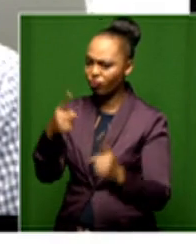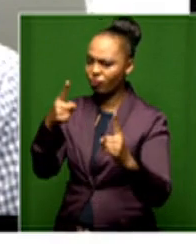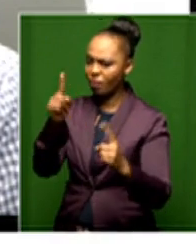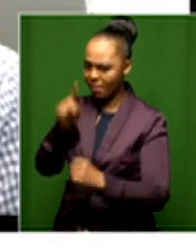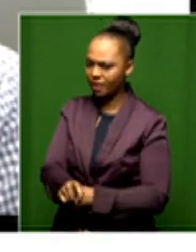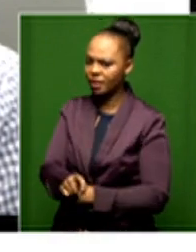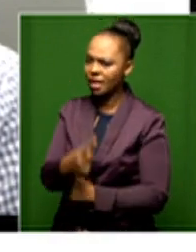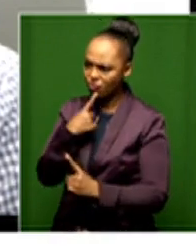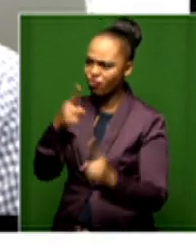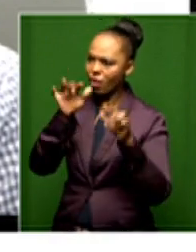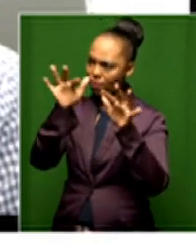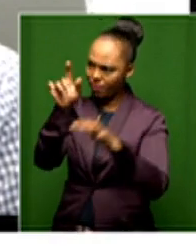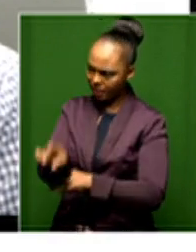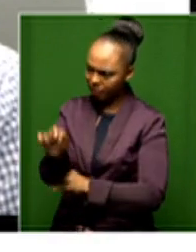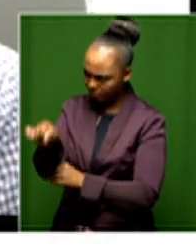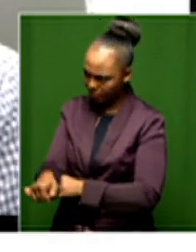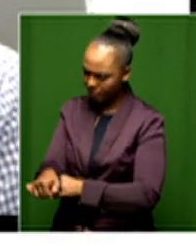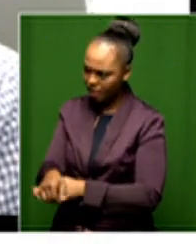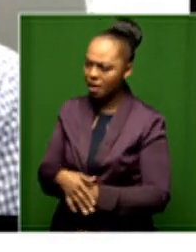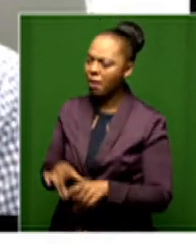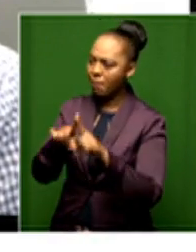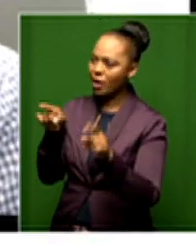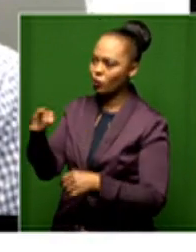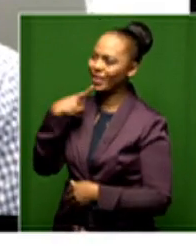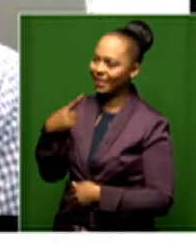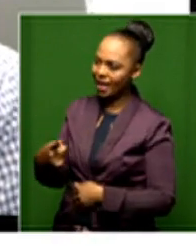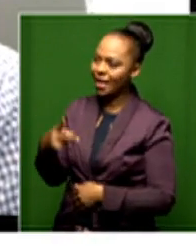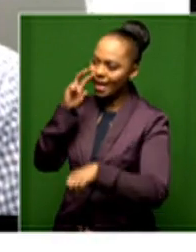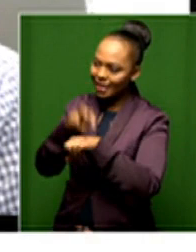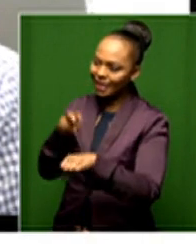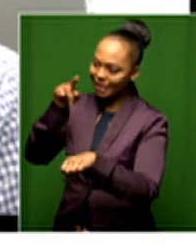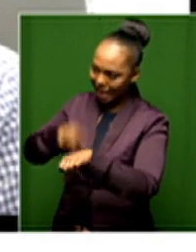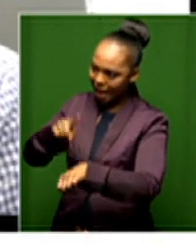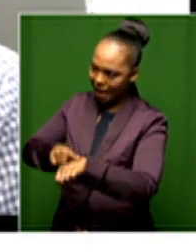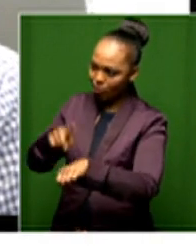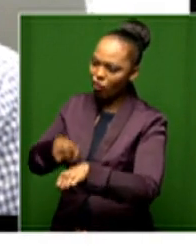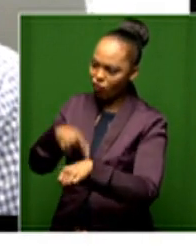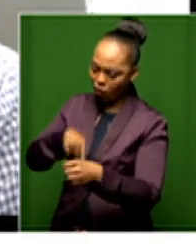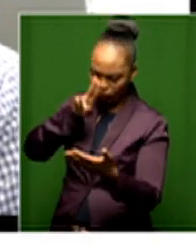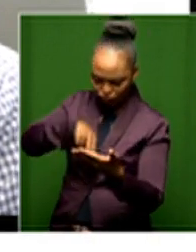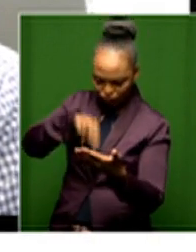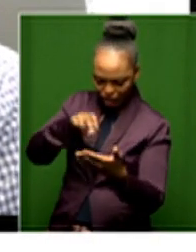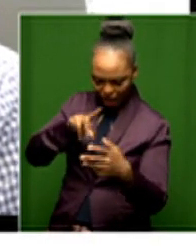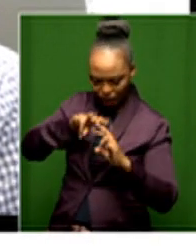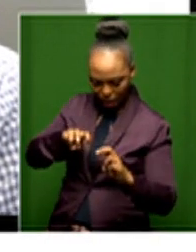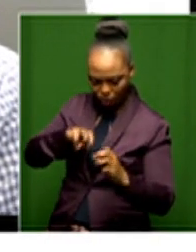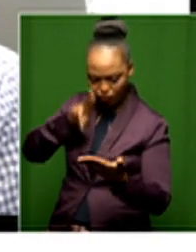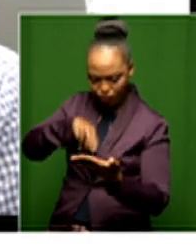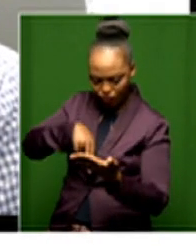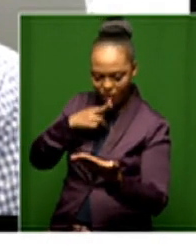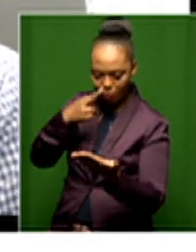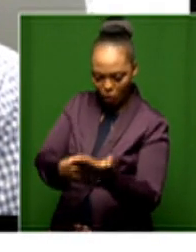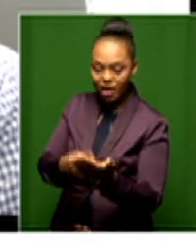in a very big way, but you're saying that you need time to study this interim report before it is made public. Is